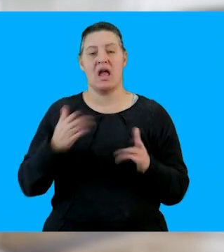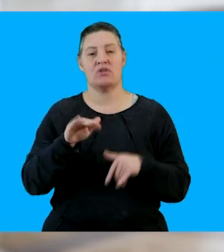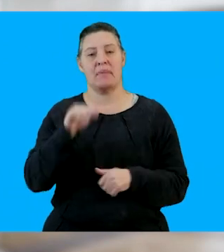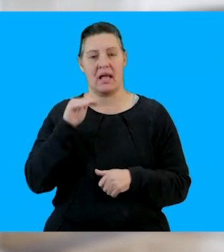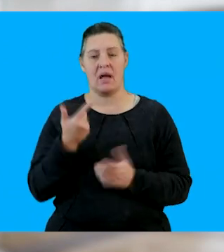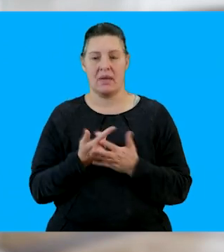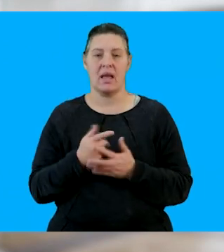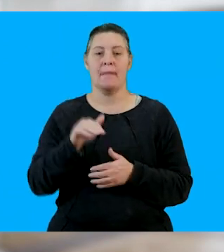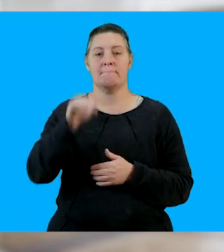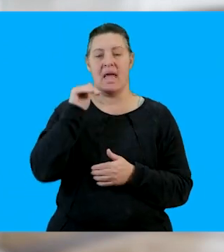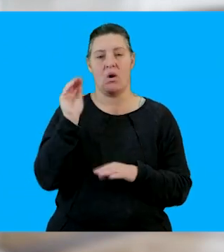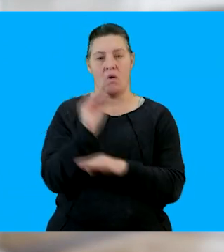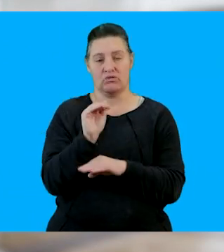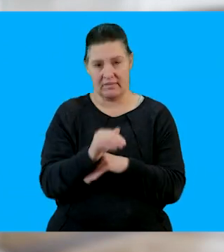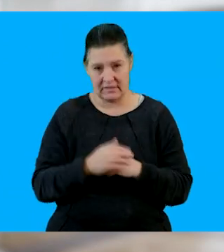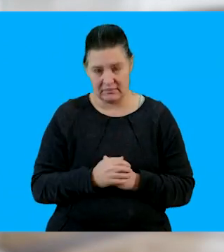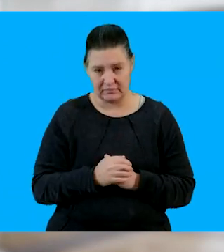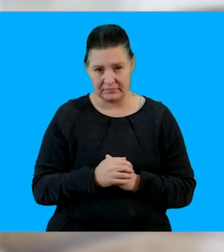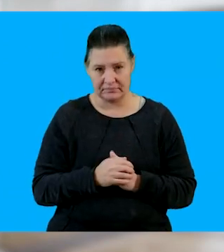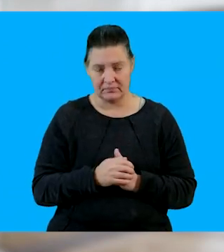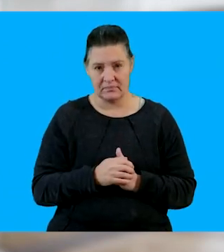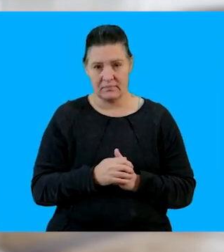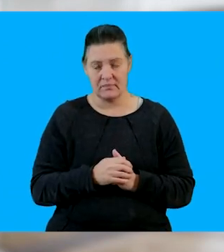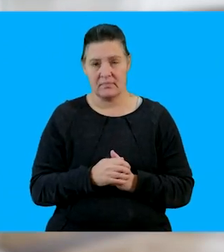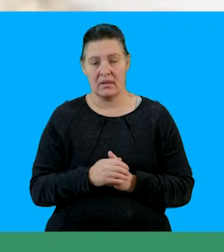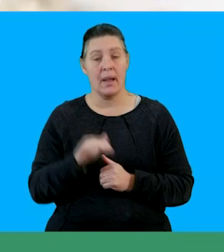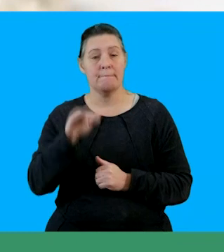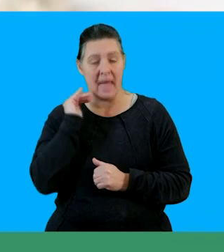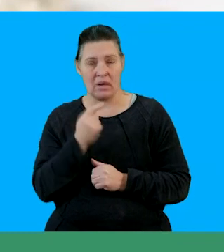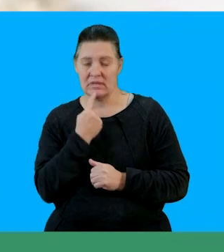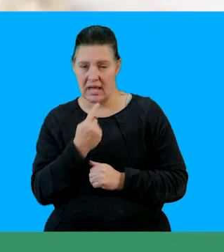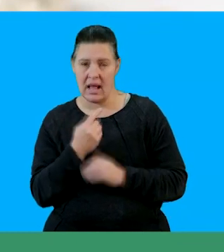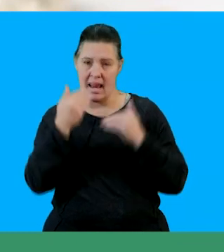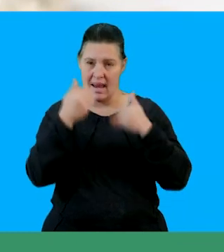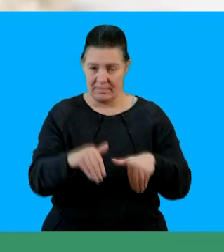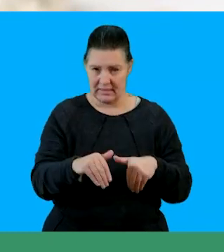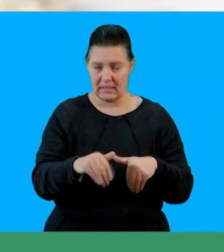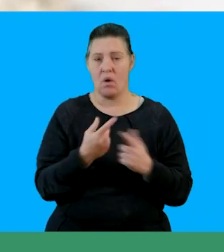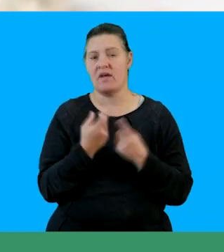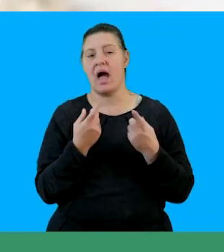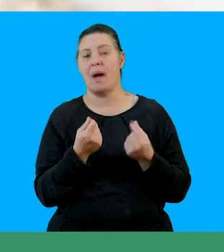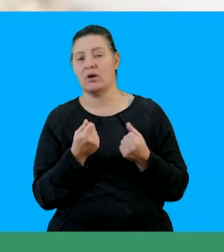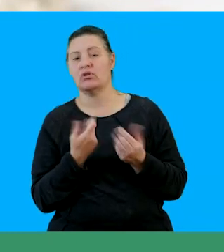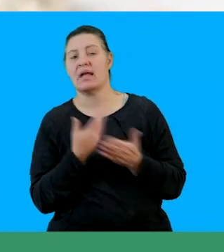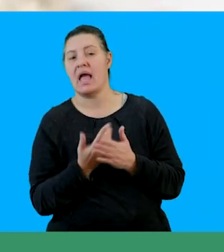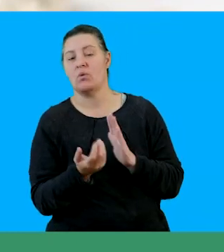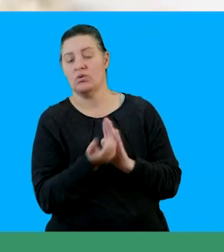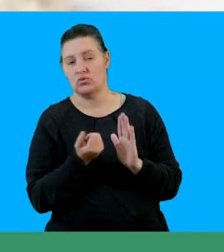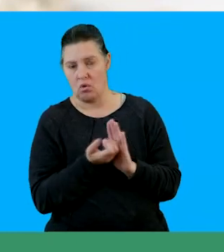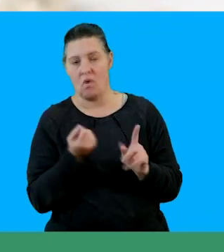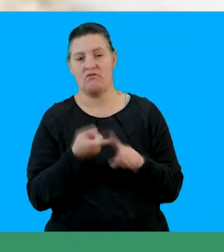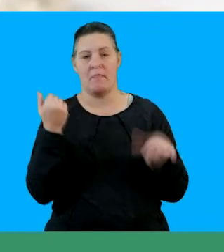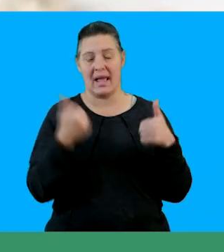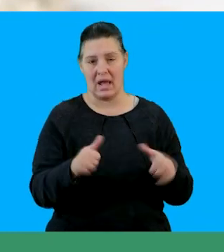with your bank for a bank overdraft. The bank will set a limit on the amount that can be